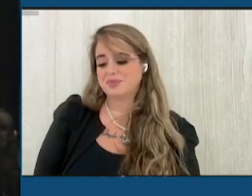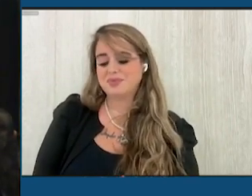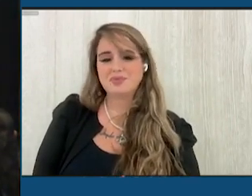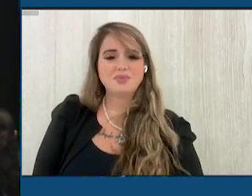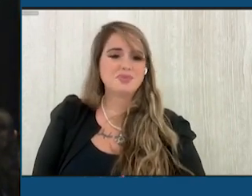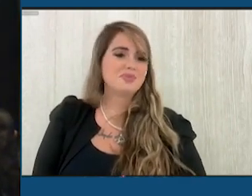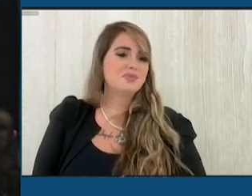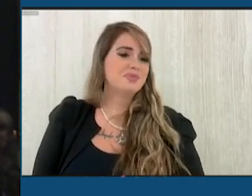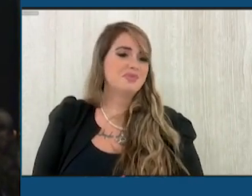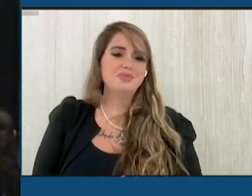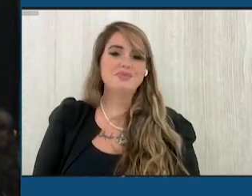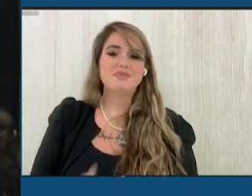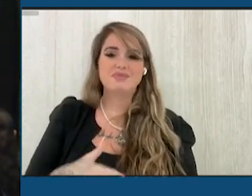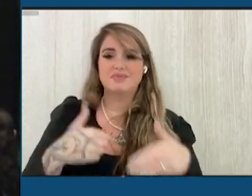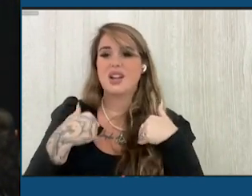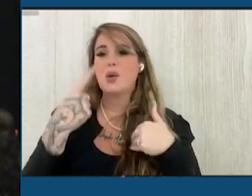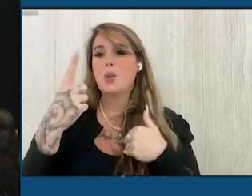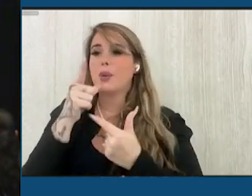I got one heckler in the audience.